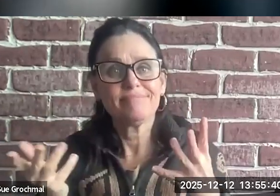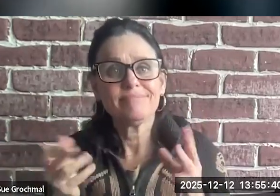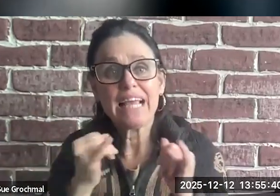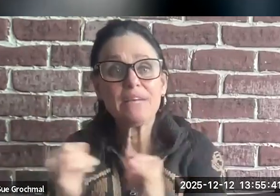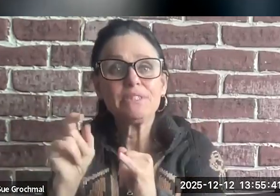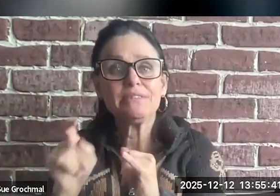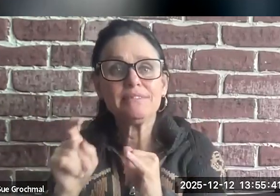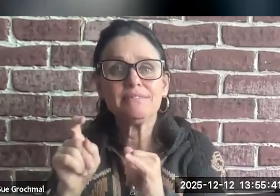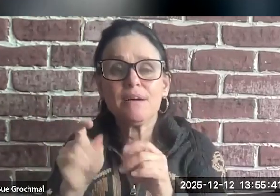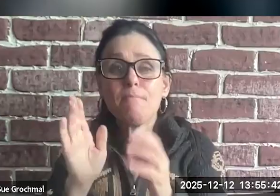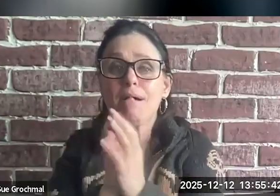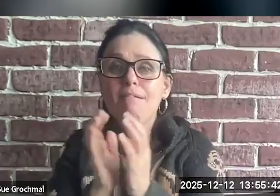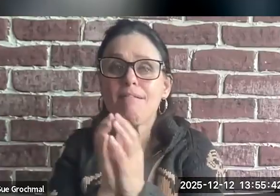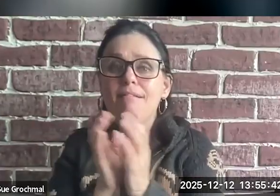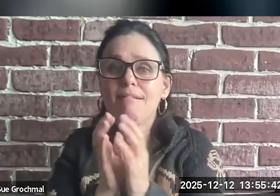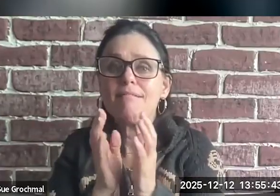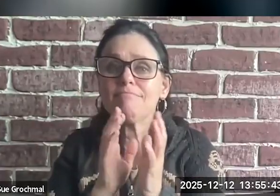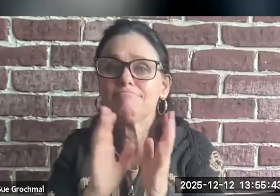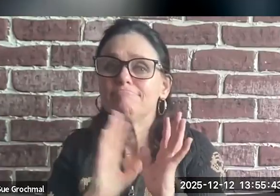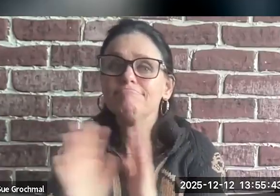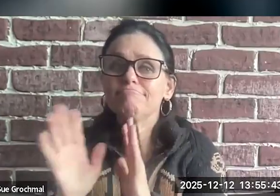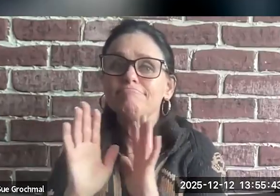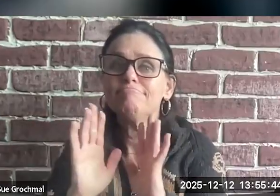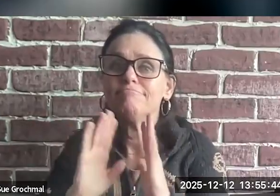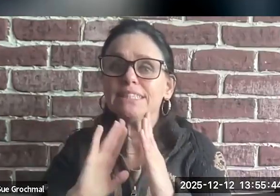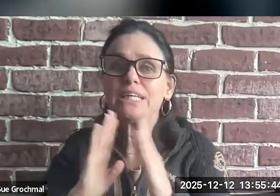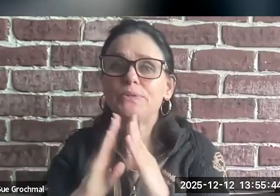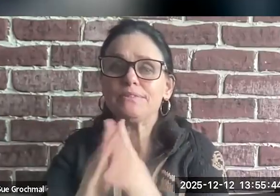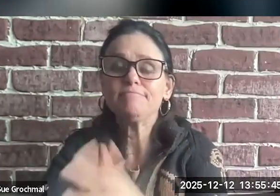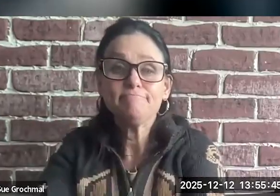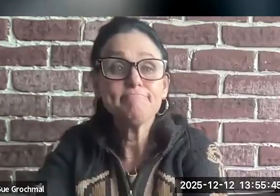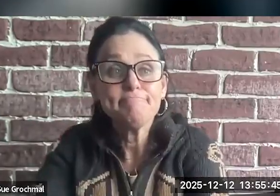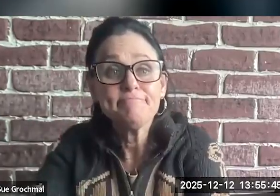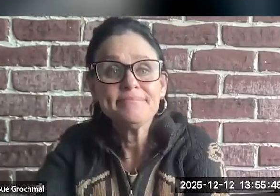they're overlooked in planning for people with disabilities.